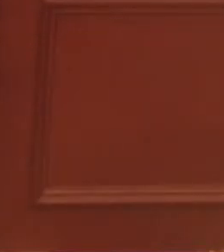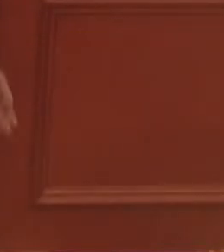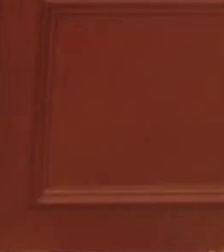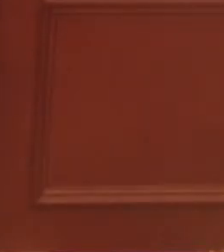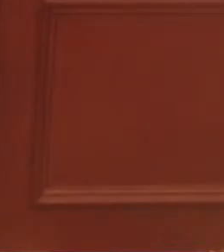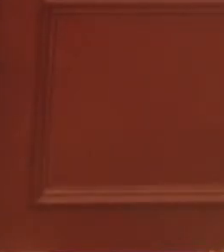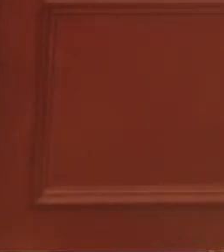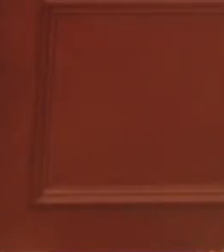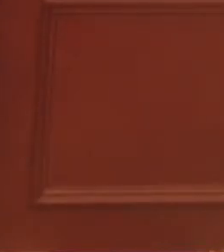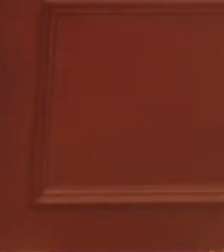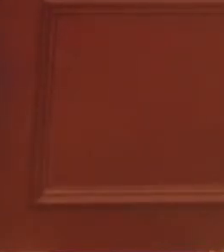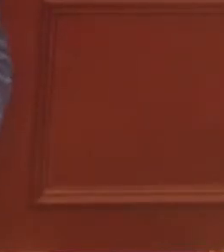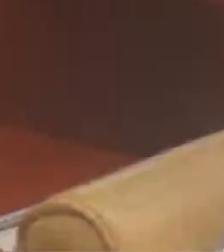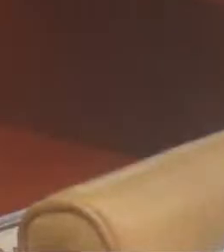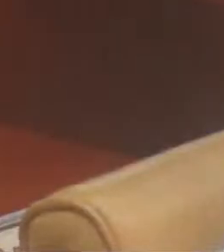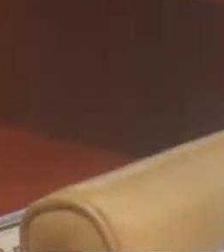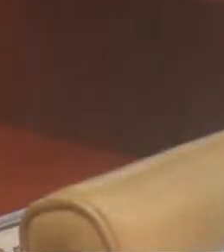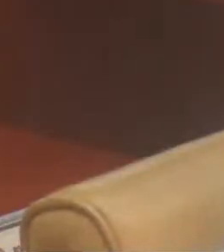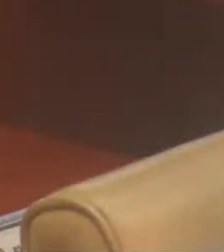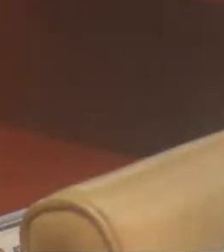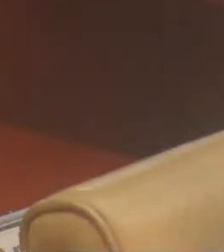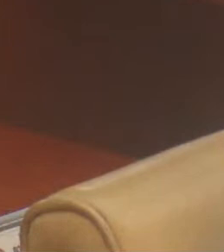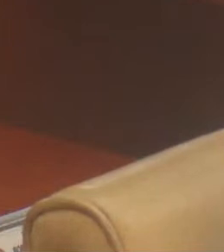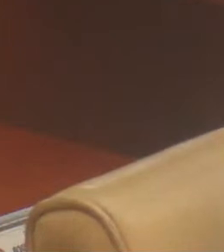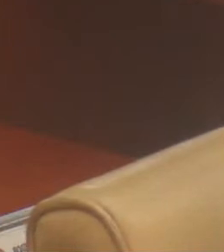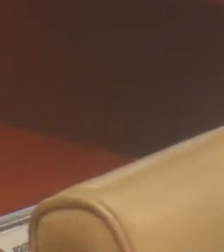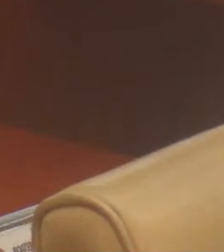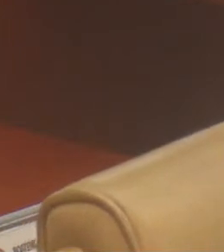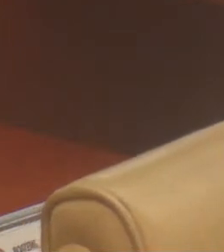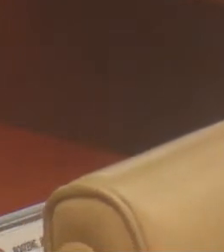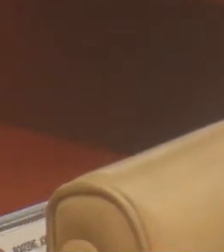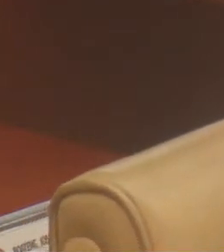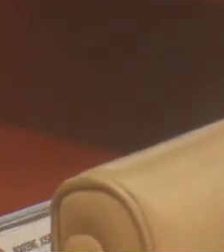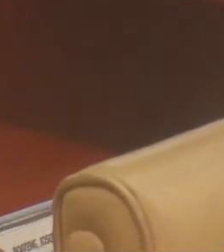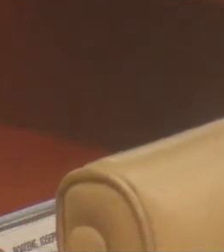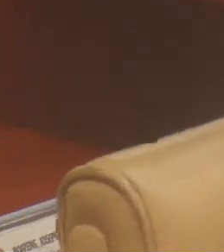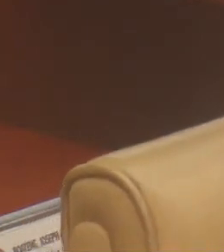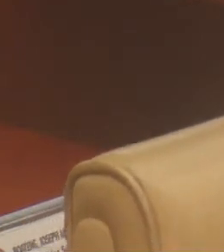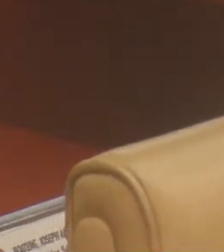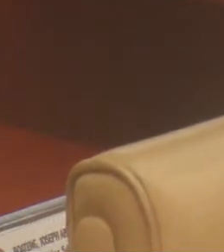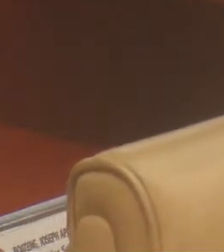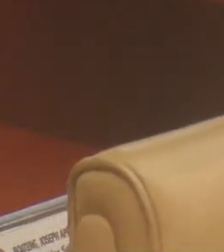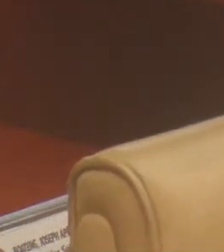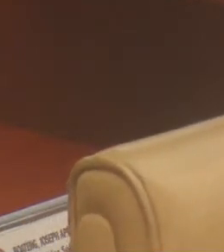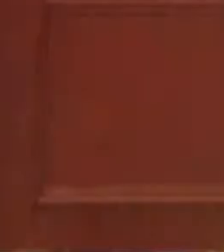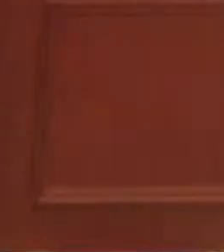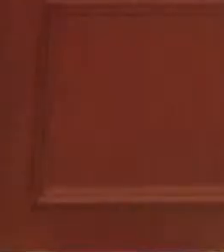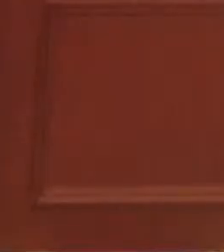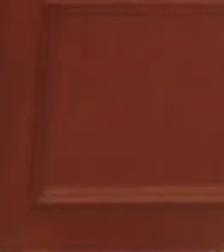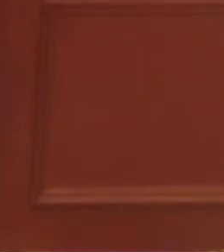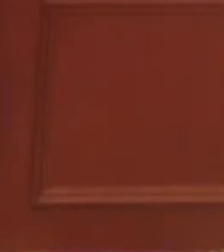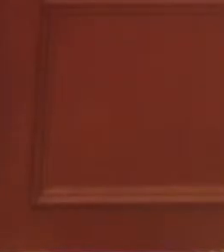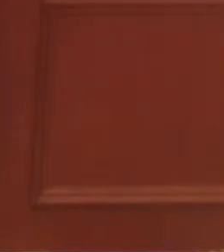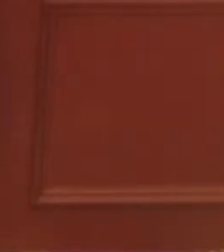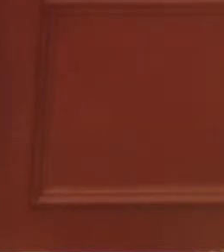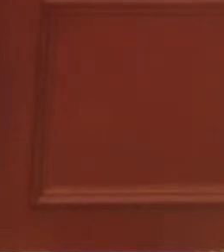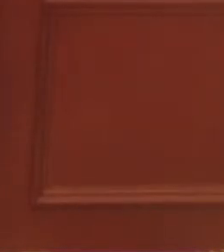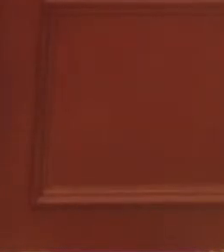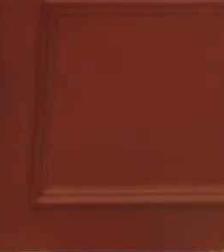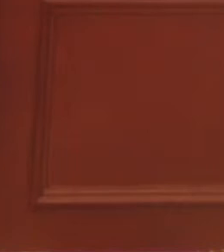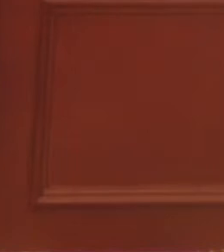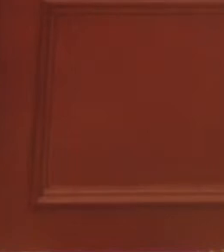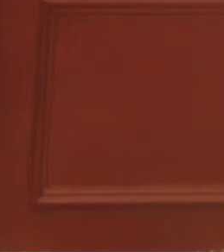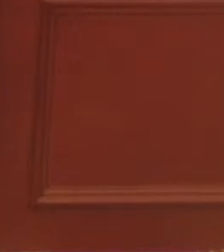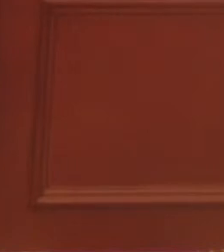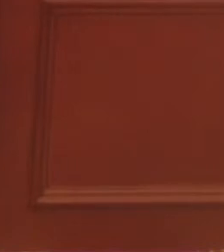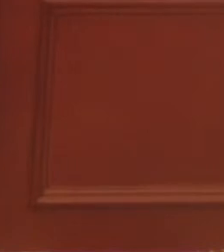We passed the law. But Mr. Speaker, what is more worrying? If we don't watch it, and those